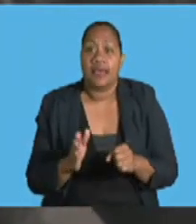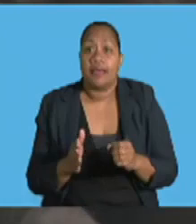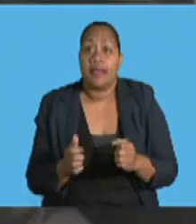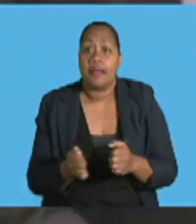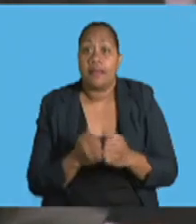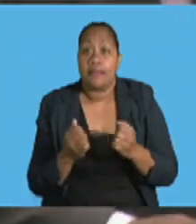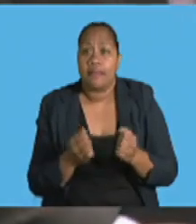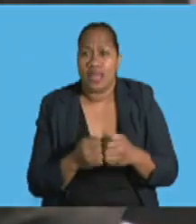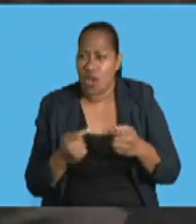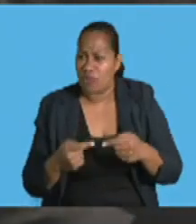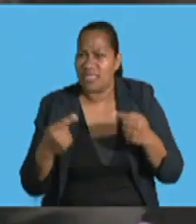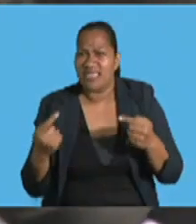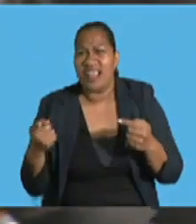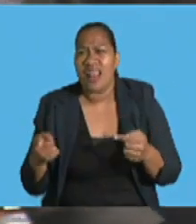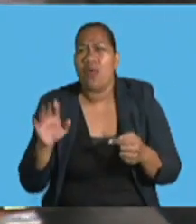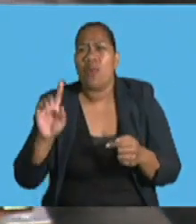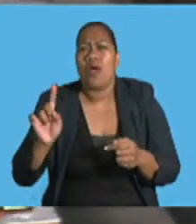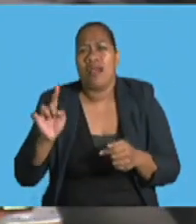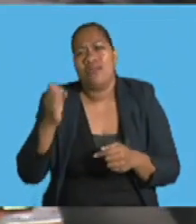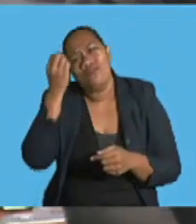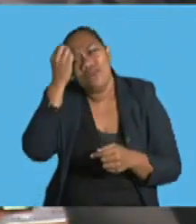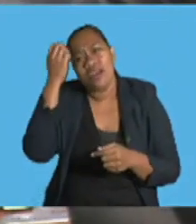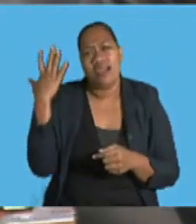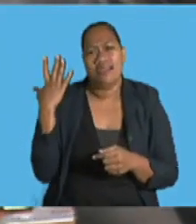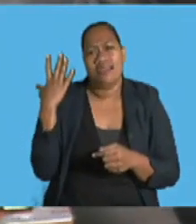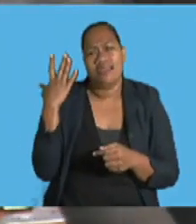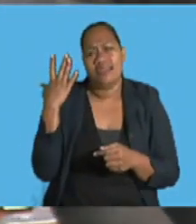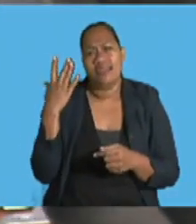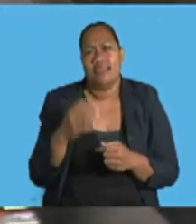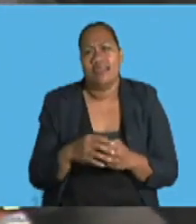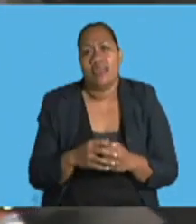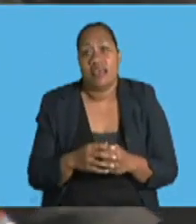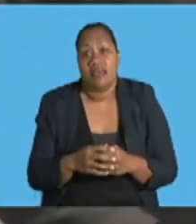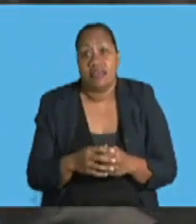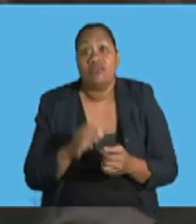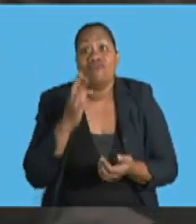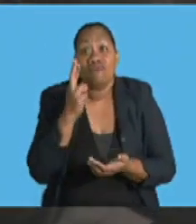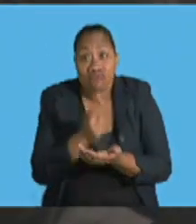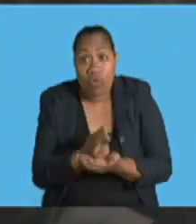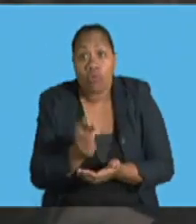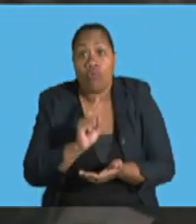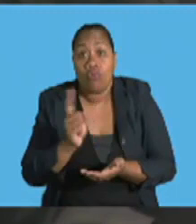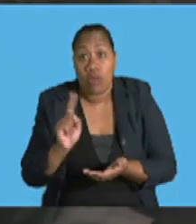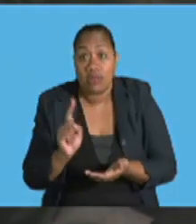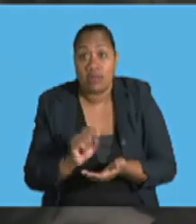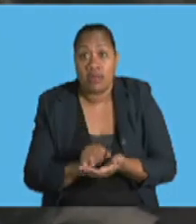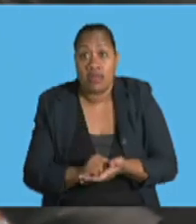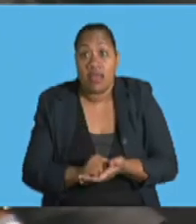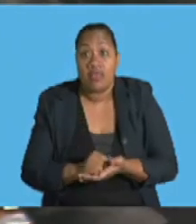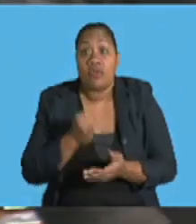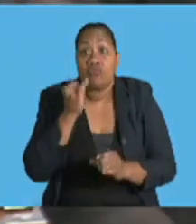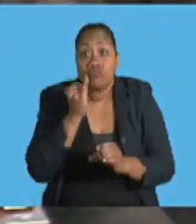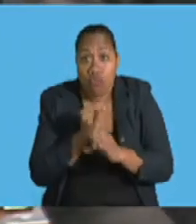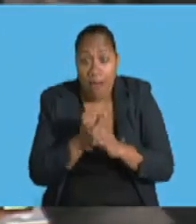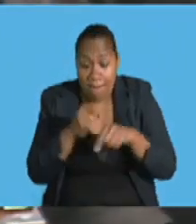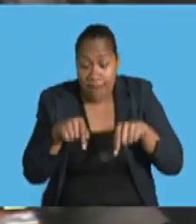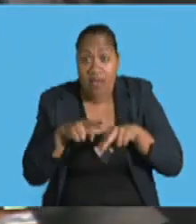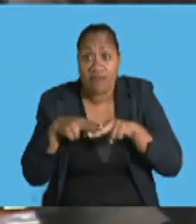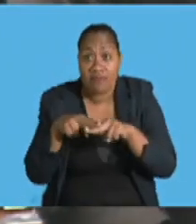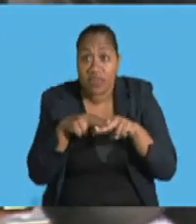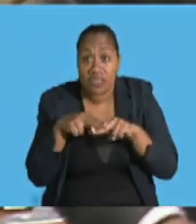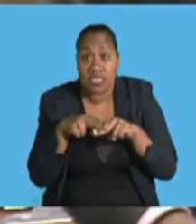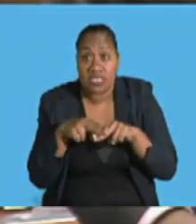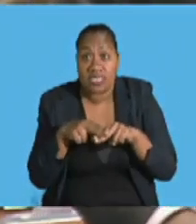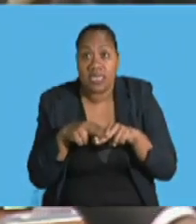chosen to forget. The fact is that crime situation in Fiji is not as alarming as many have thought